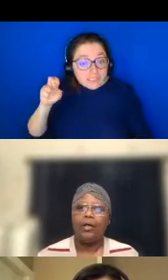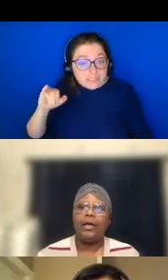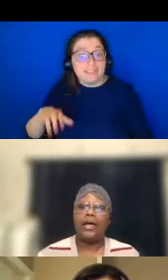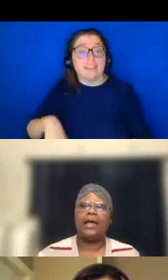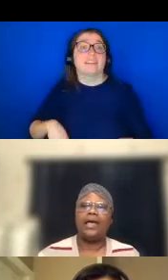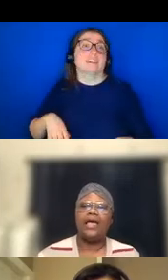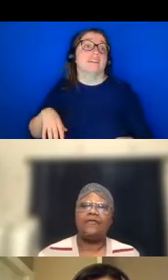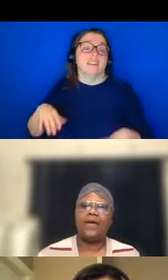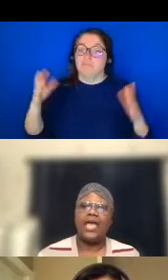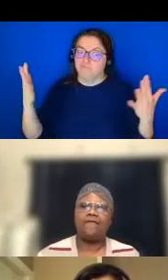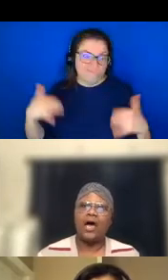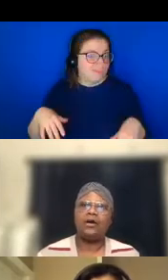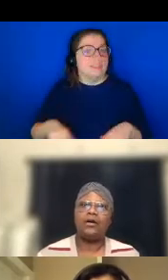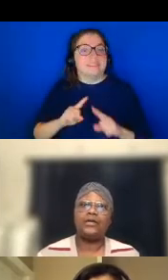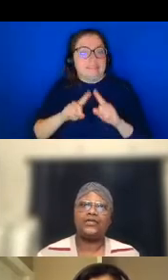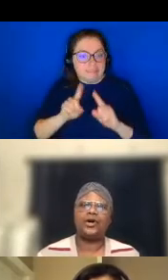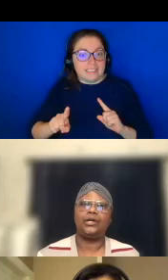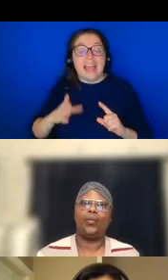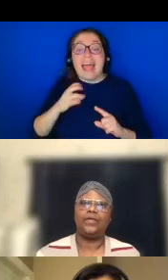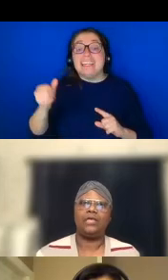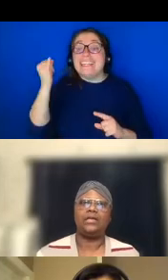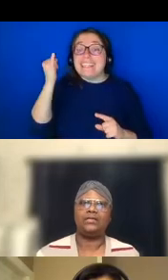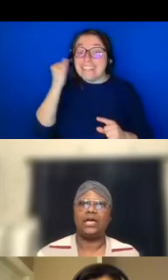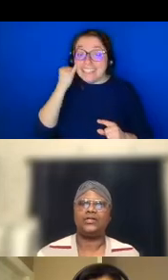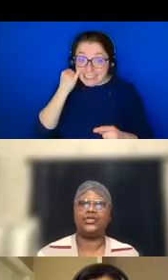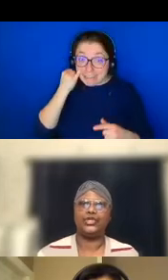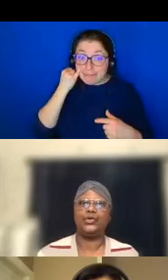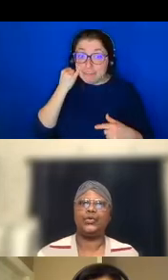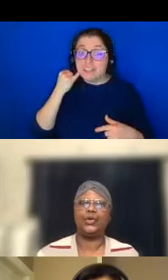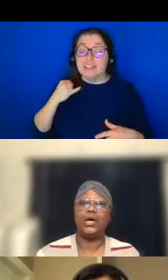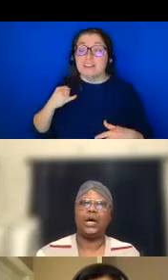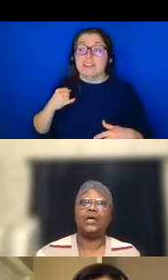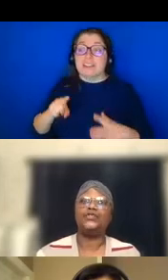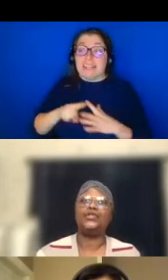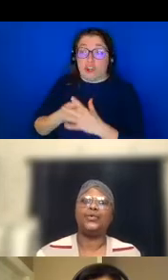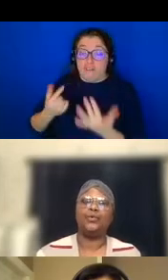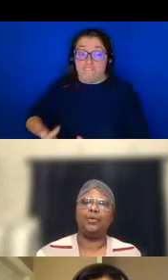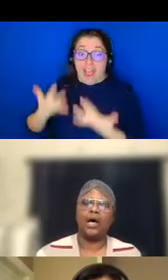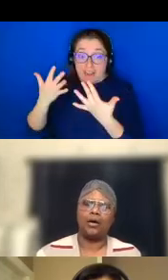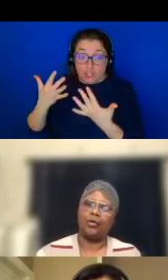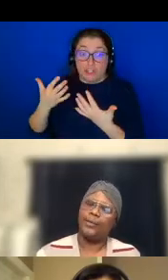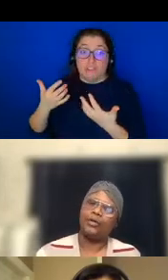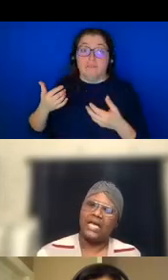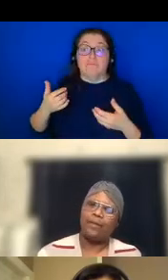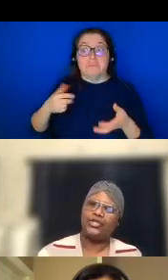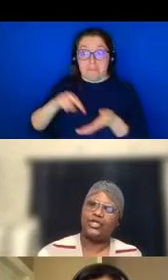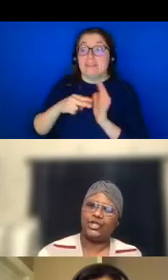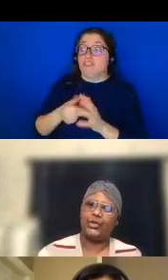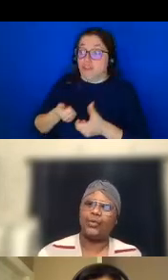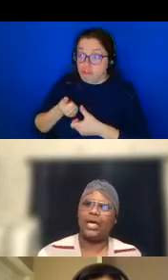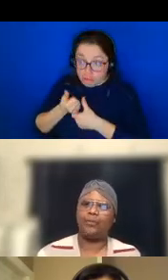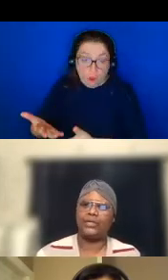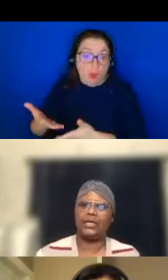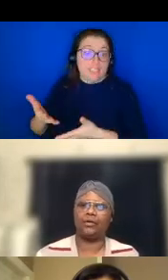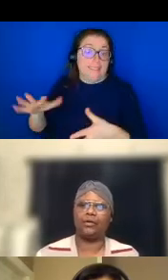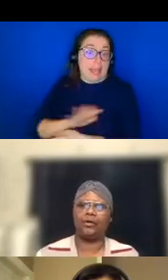glycol. And if a fire is started with the intent to do criminal damage to